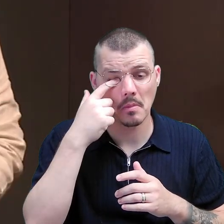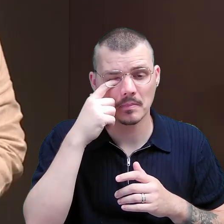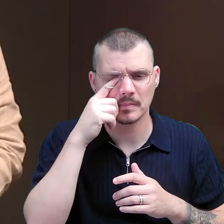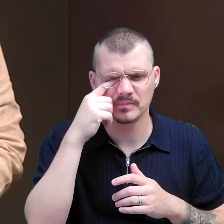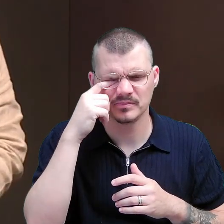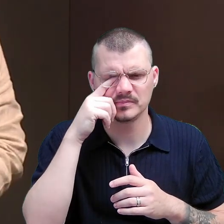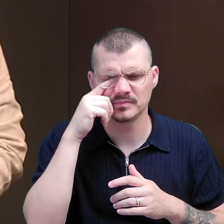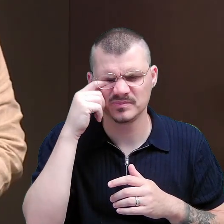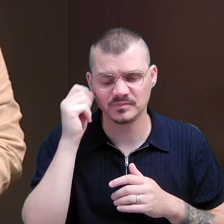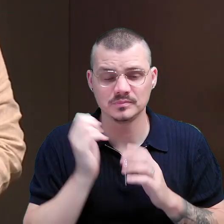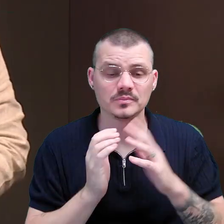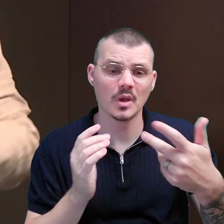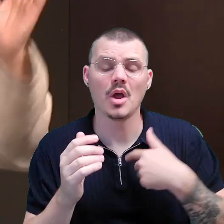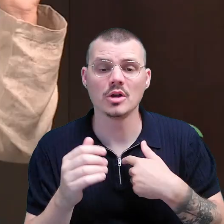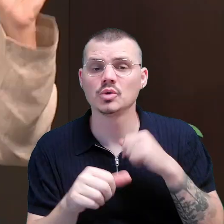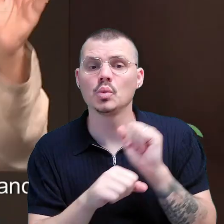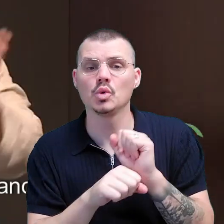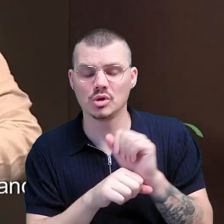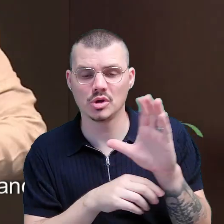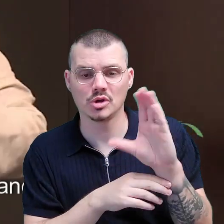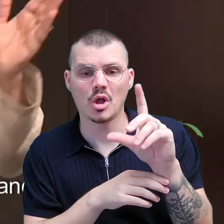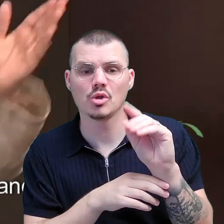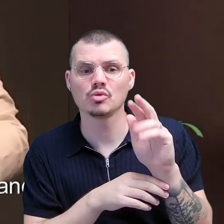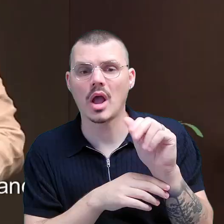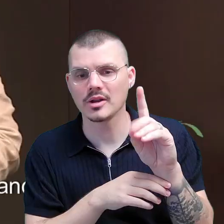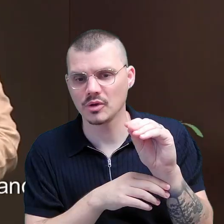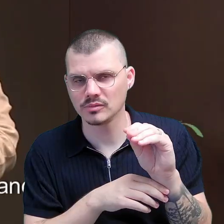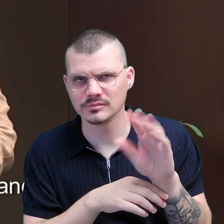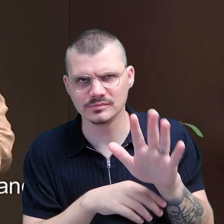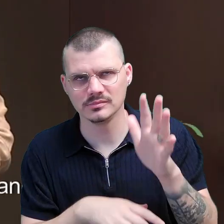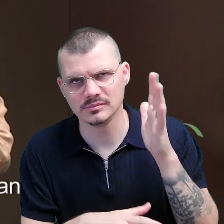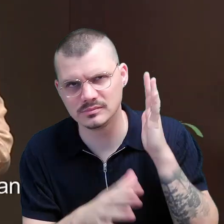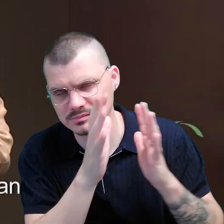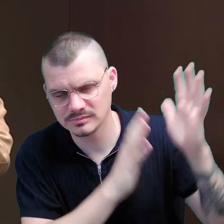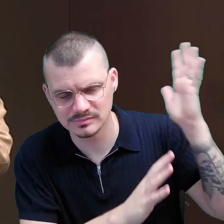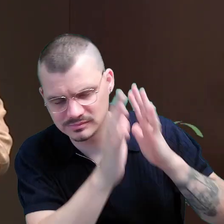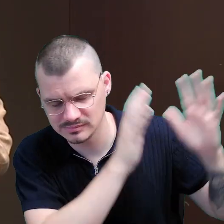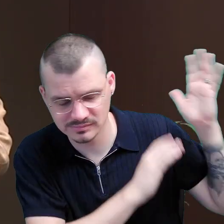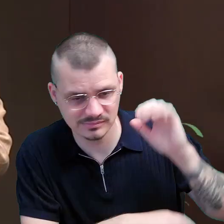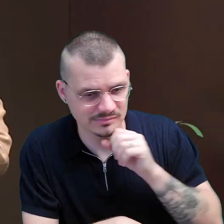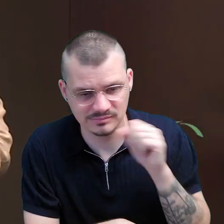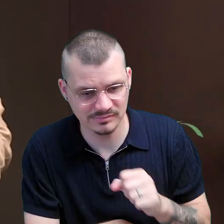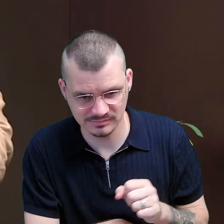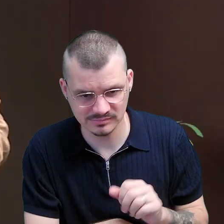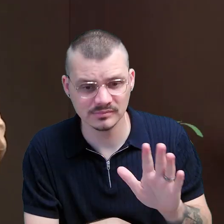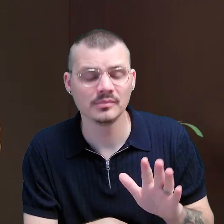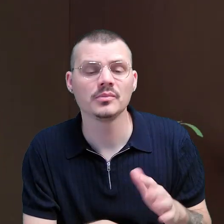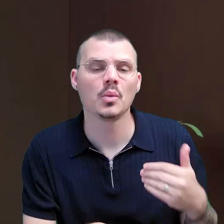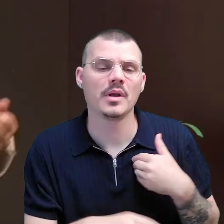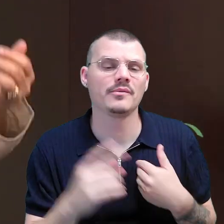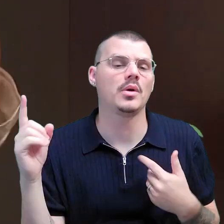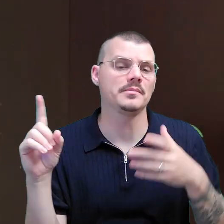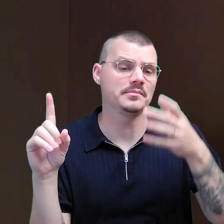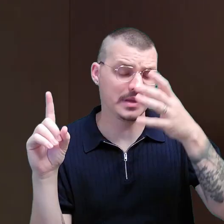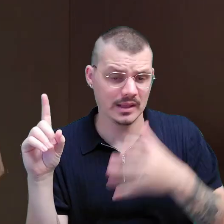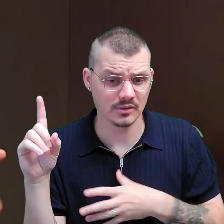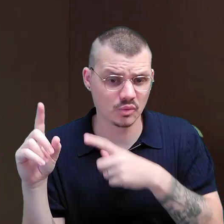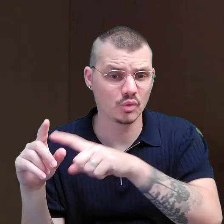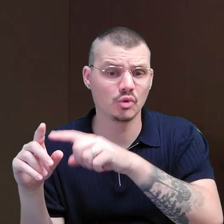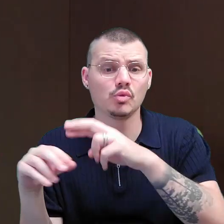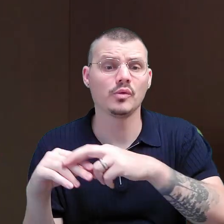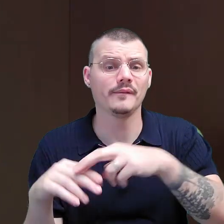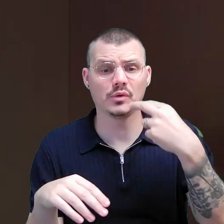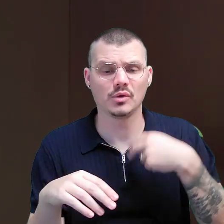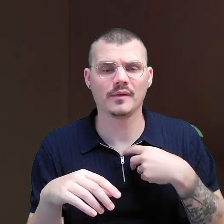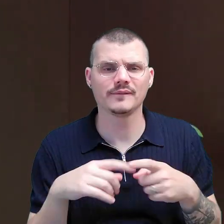I was working in Colorado back when dinosaurs roamed the earth, and we got a guy referred to us from